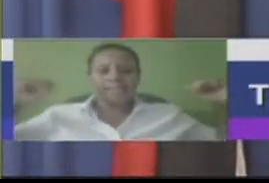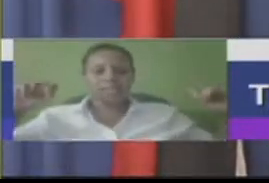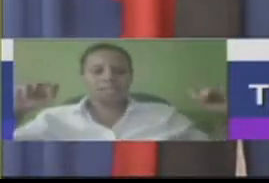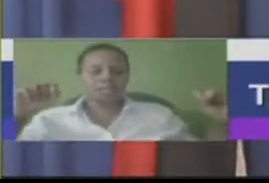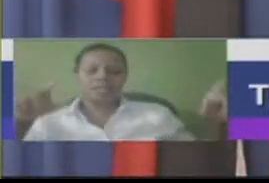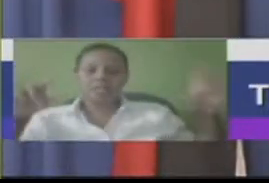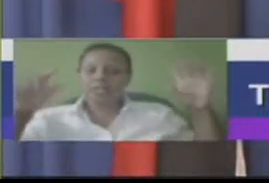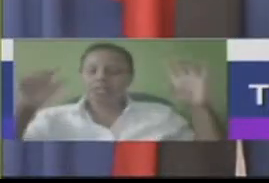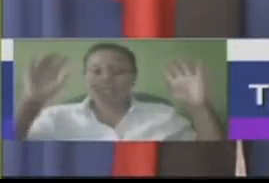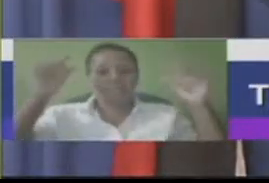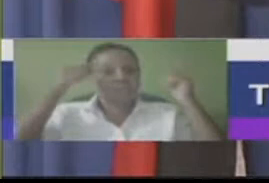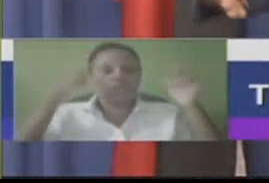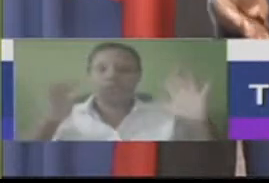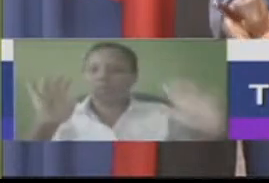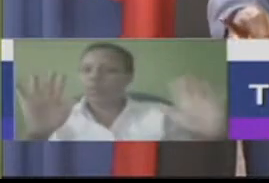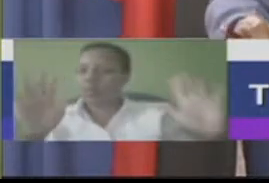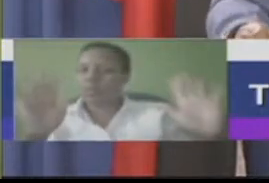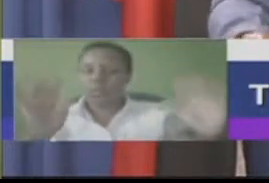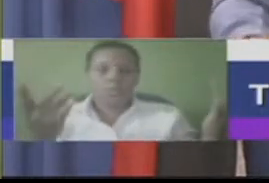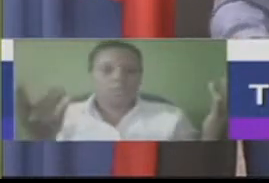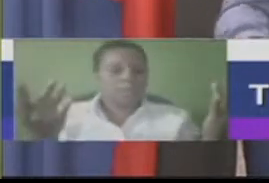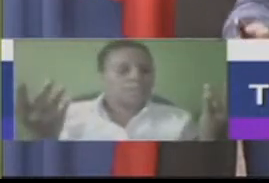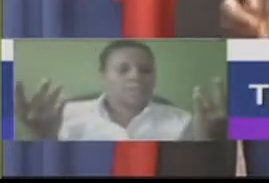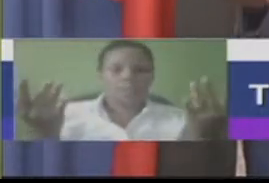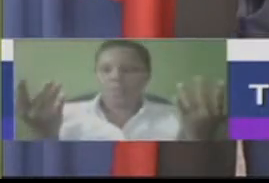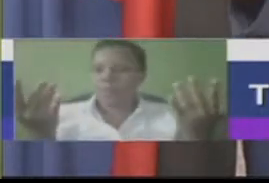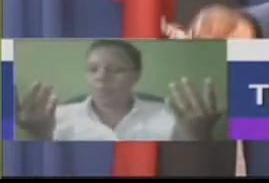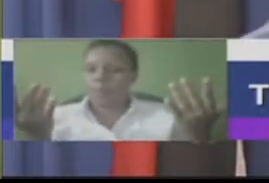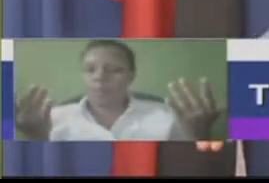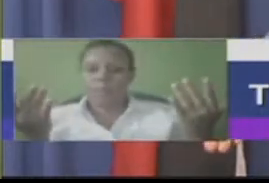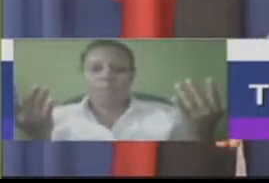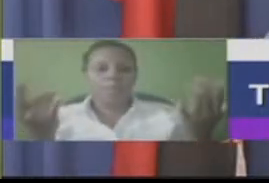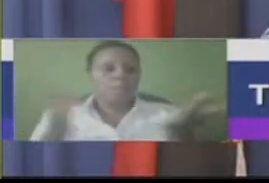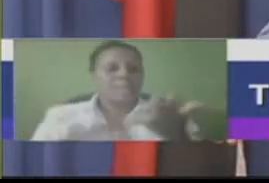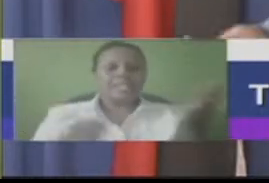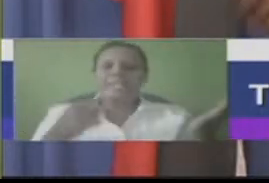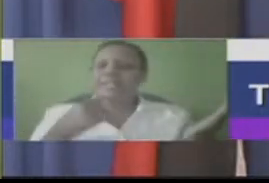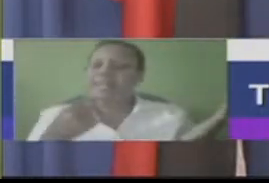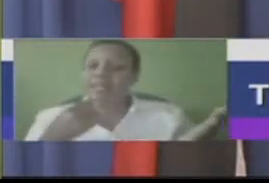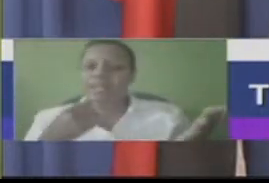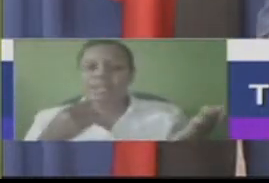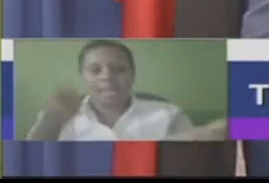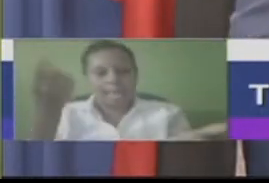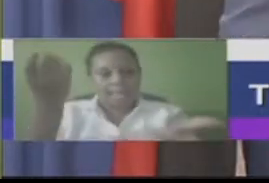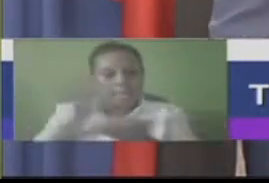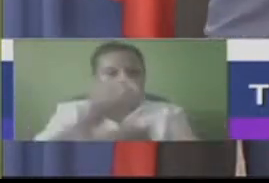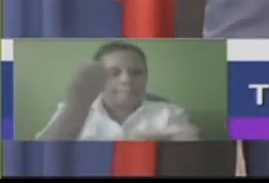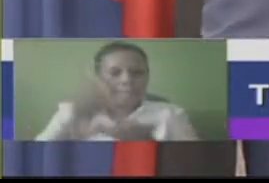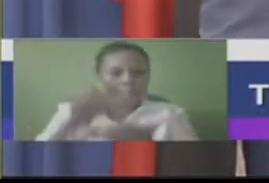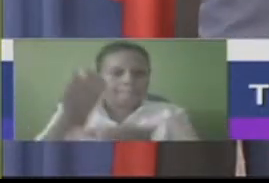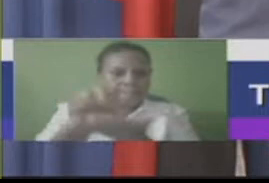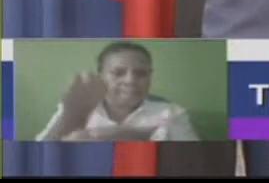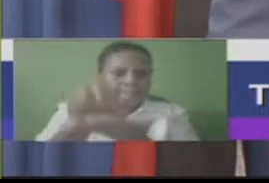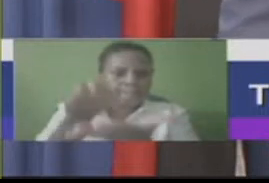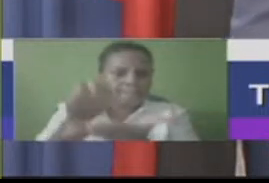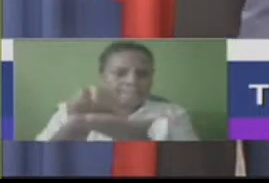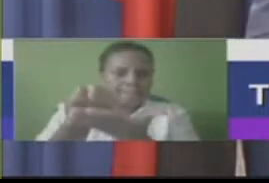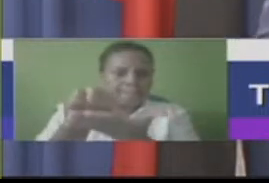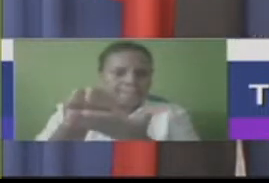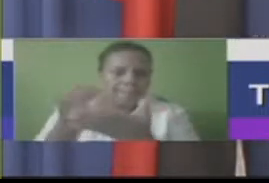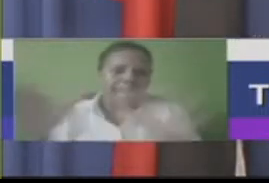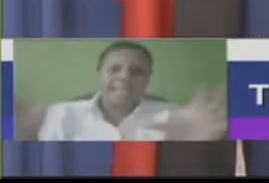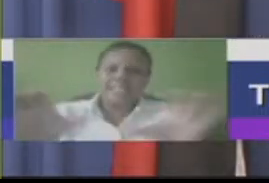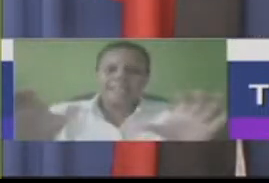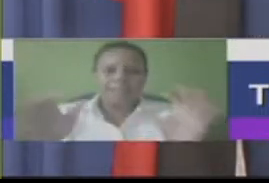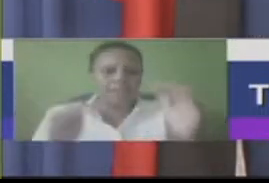some productivity and economic activity on the construction side, and to be able to allow the students to come out of